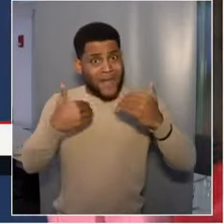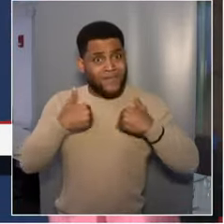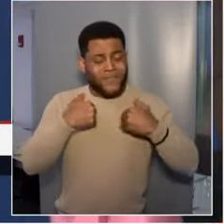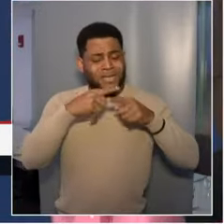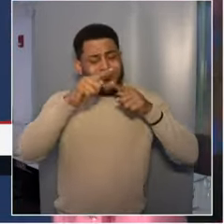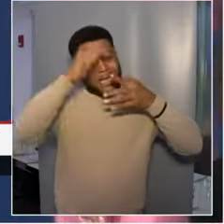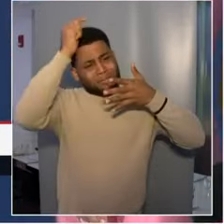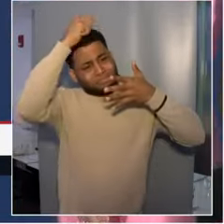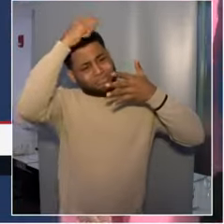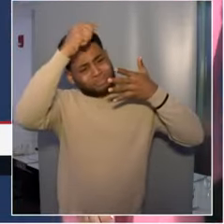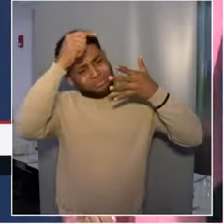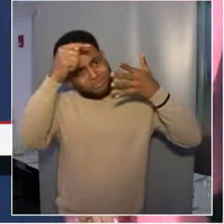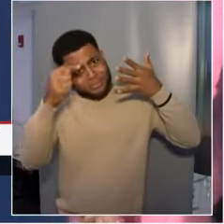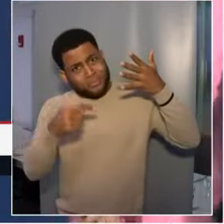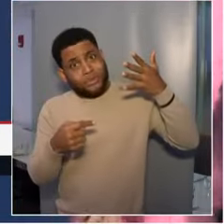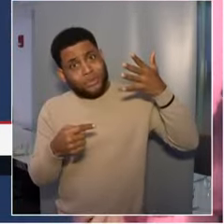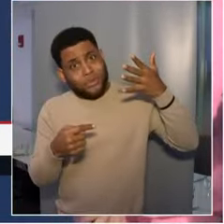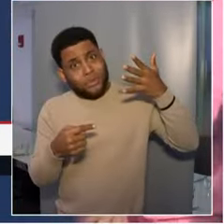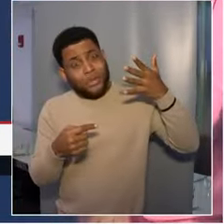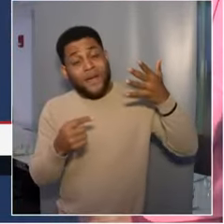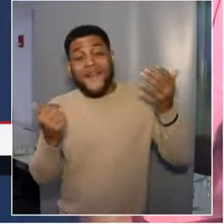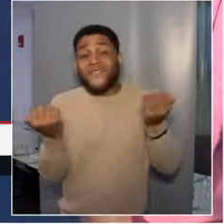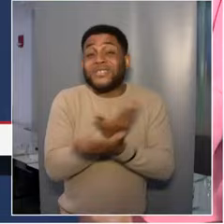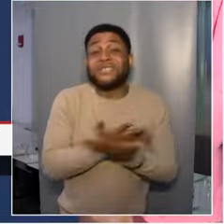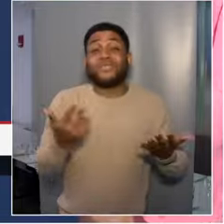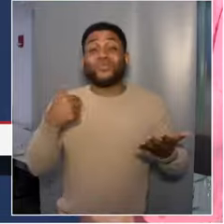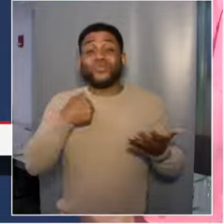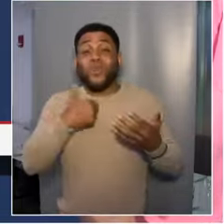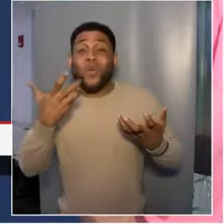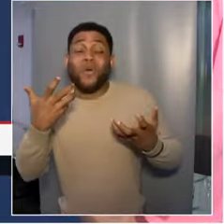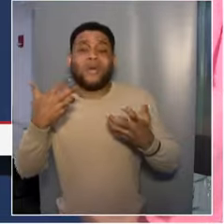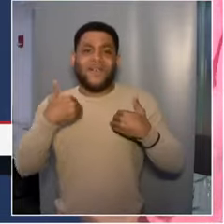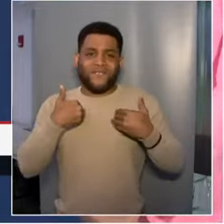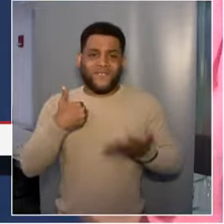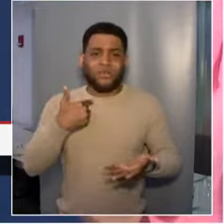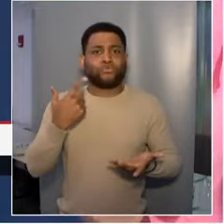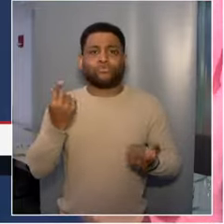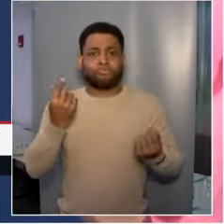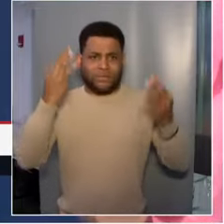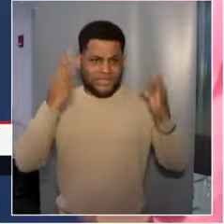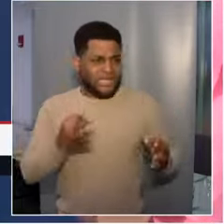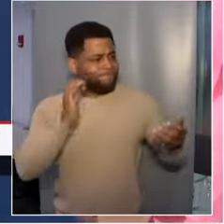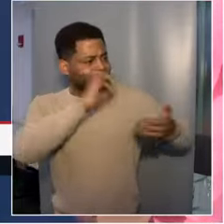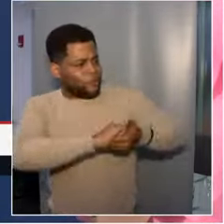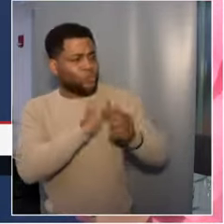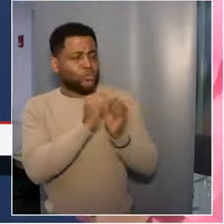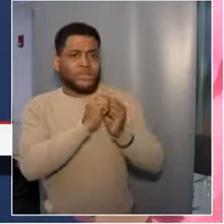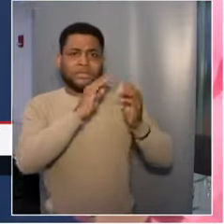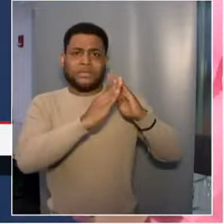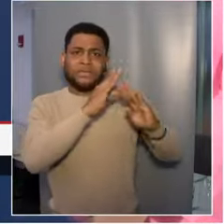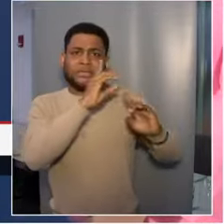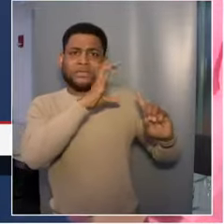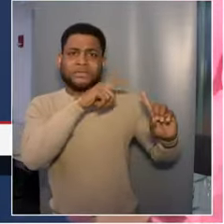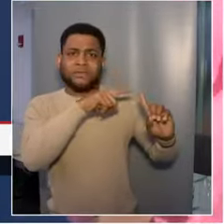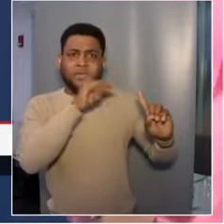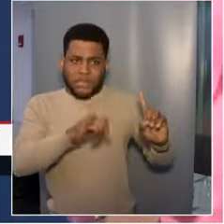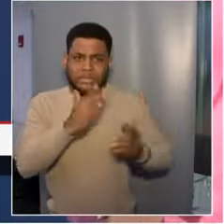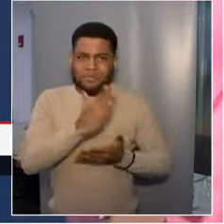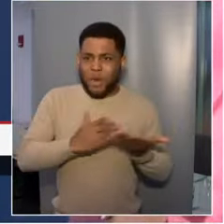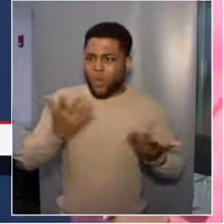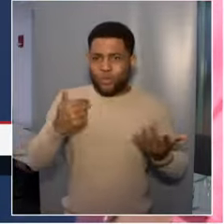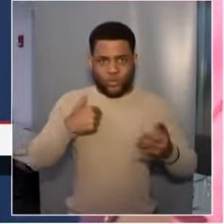to stay here and partner with the city. And now I want to move that part of our development